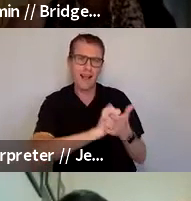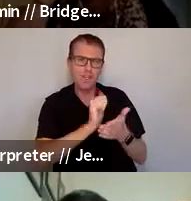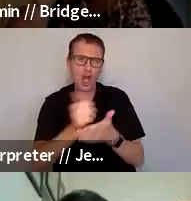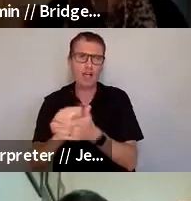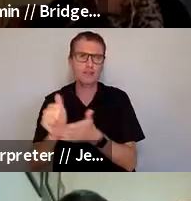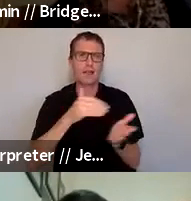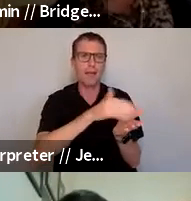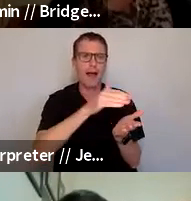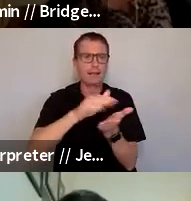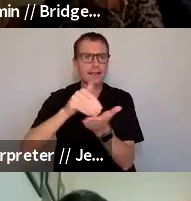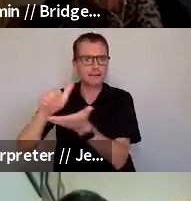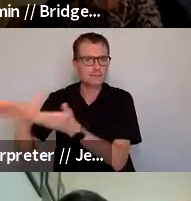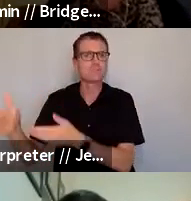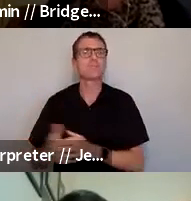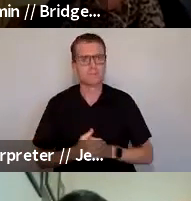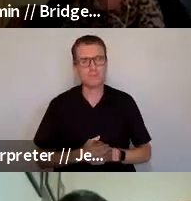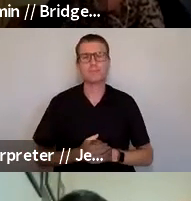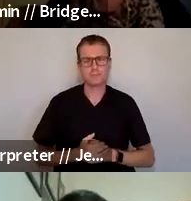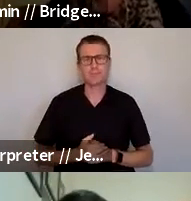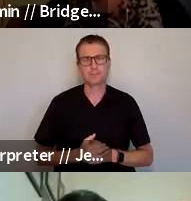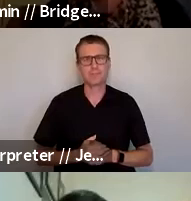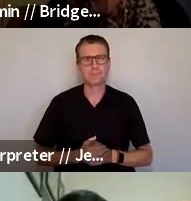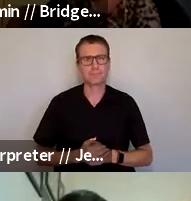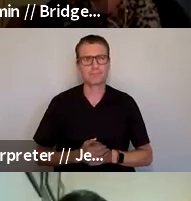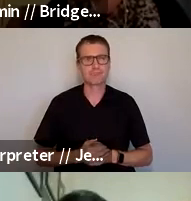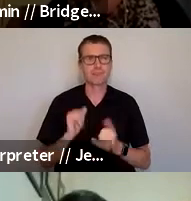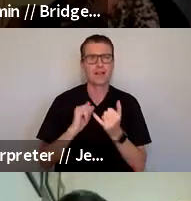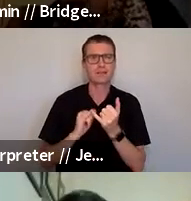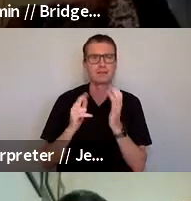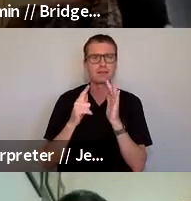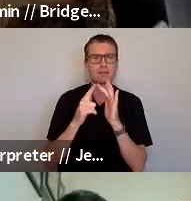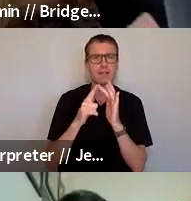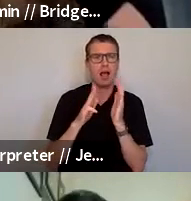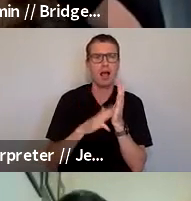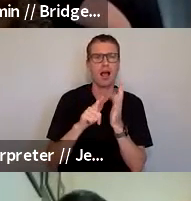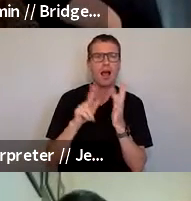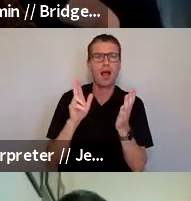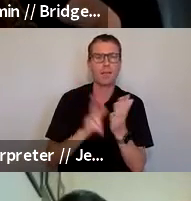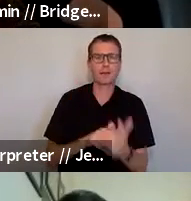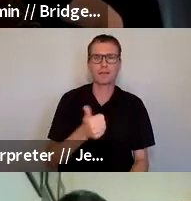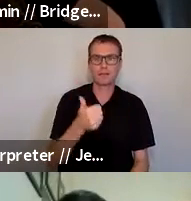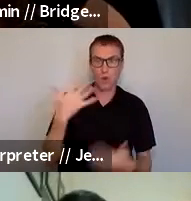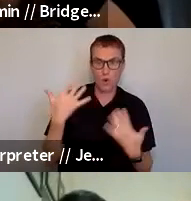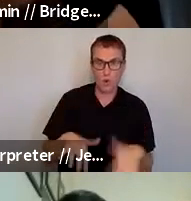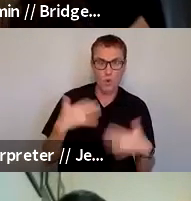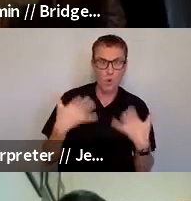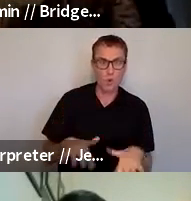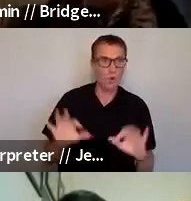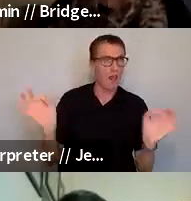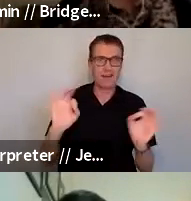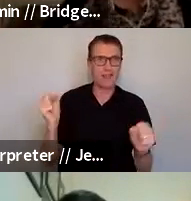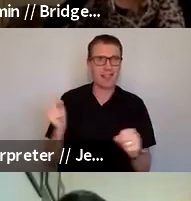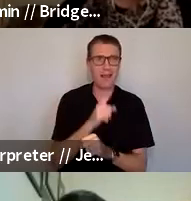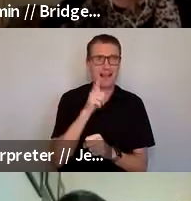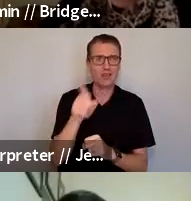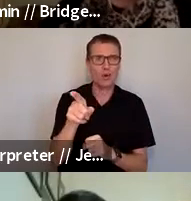moment. That's Kia ora, Samuel. There's no stopping you, is there? There's no stopping you. And